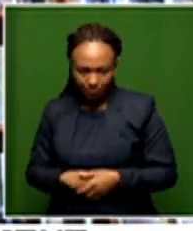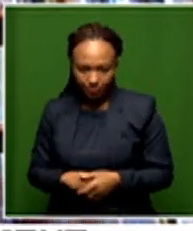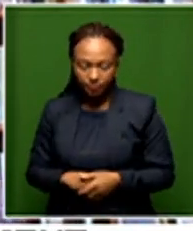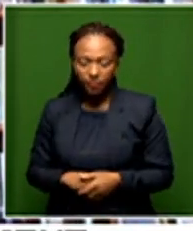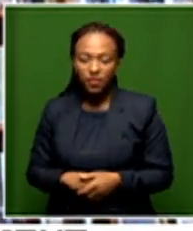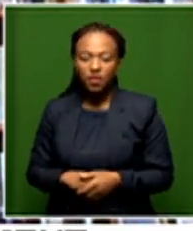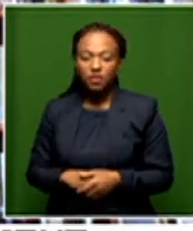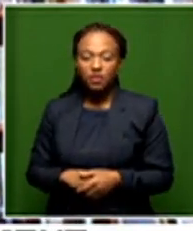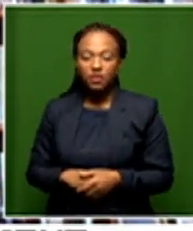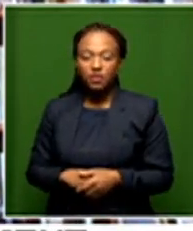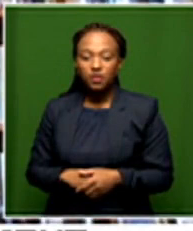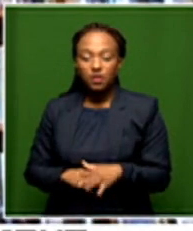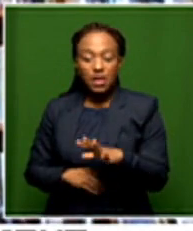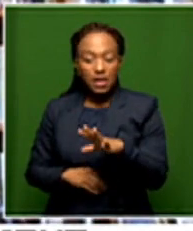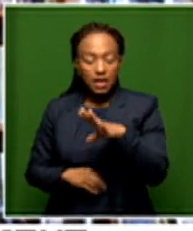corruption, which